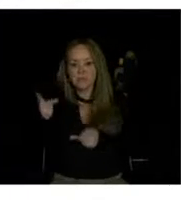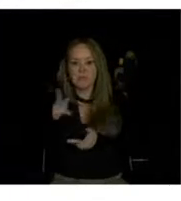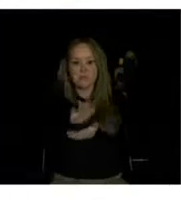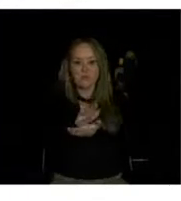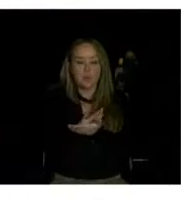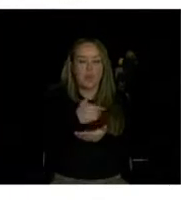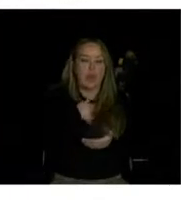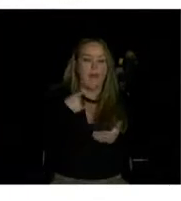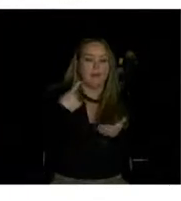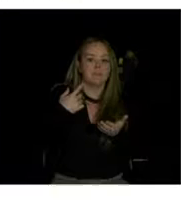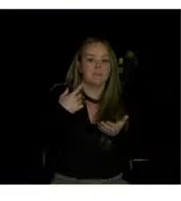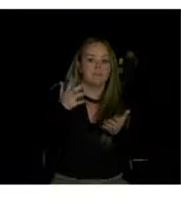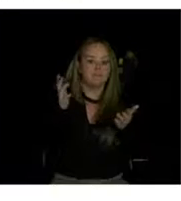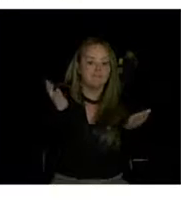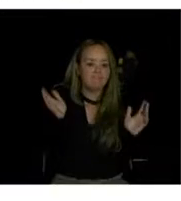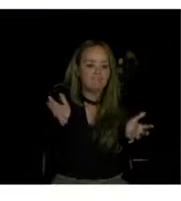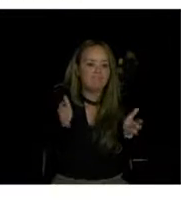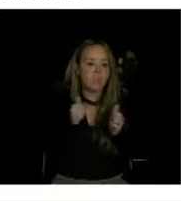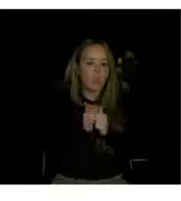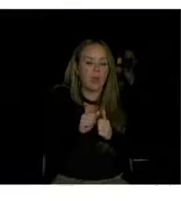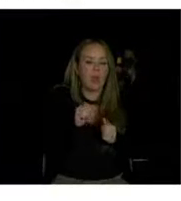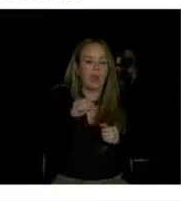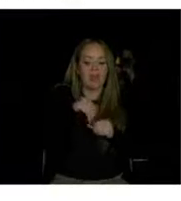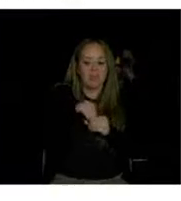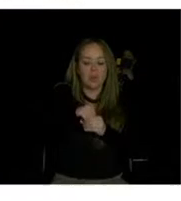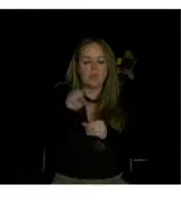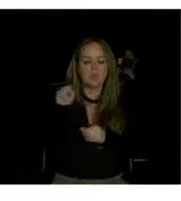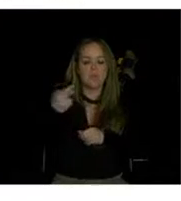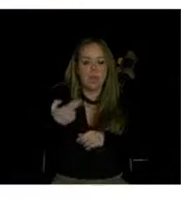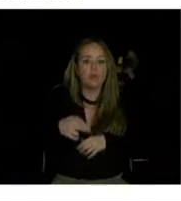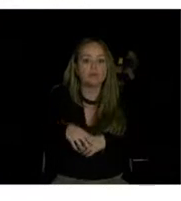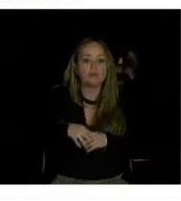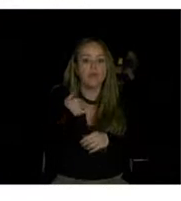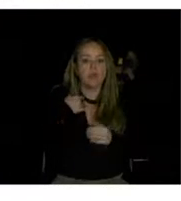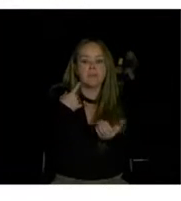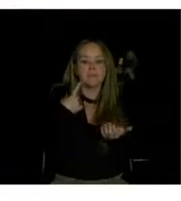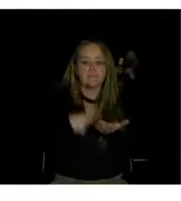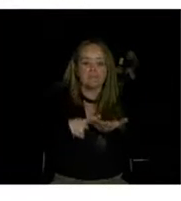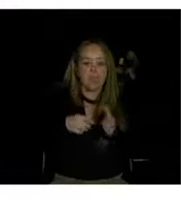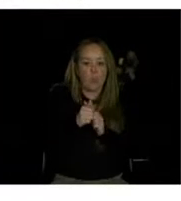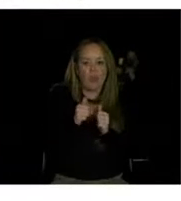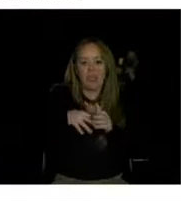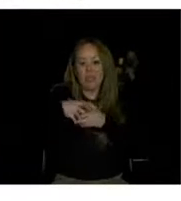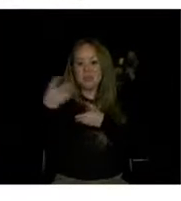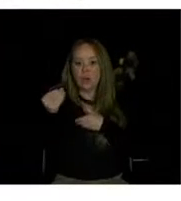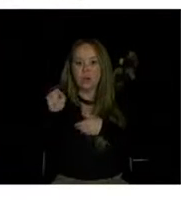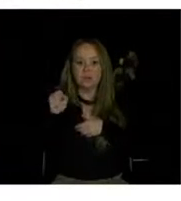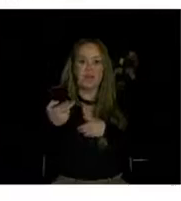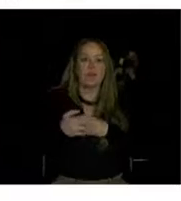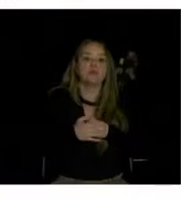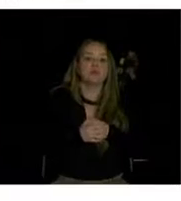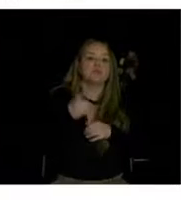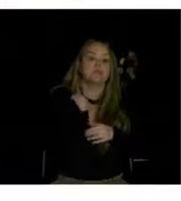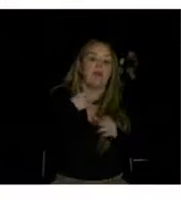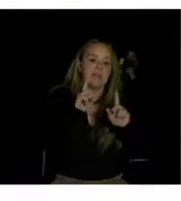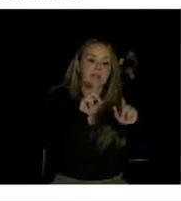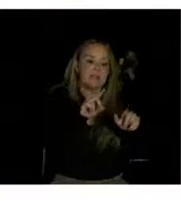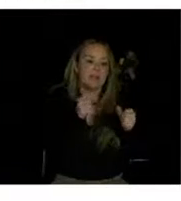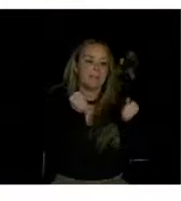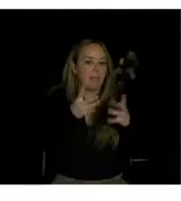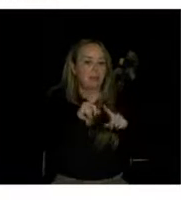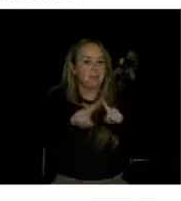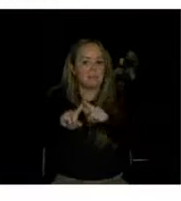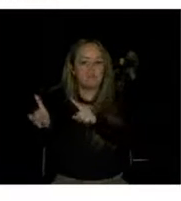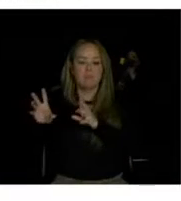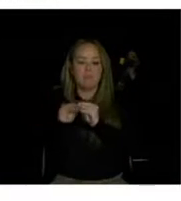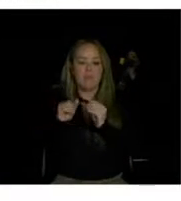been talking to internal stakeholders, I've been talking to external stakeholders, and I've attended a number of